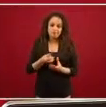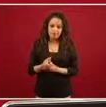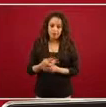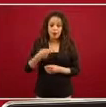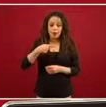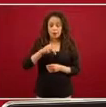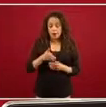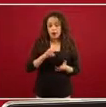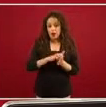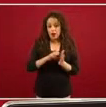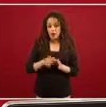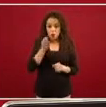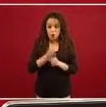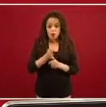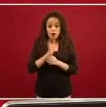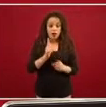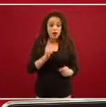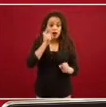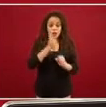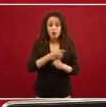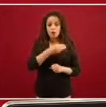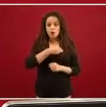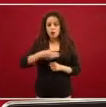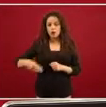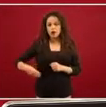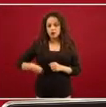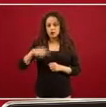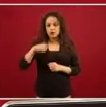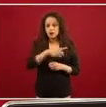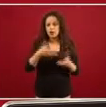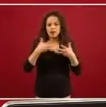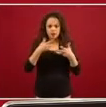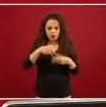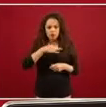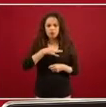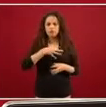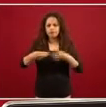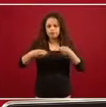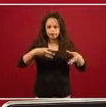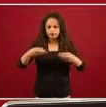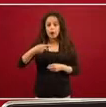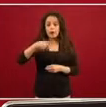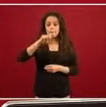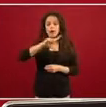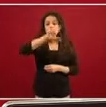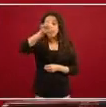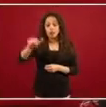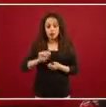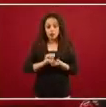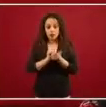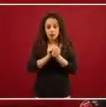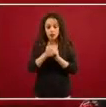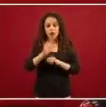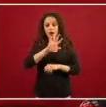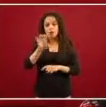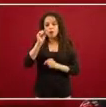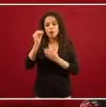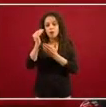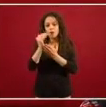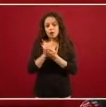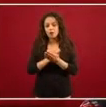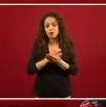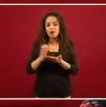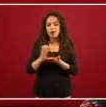a municipality that is identified to have high transmission today, but during the next 4 weeks this transmission is